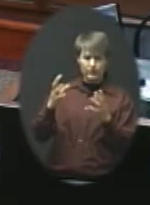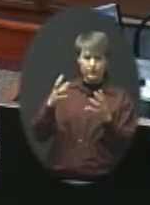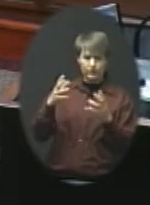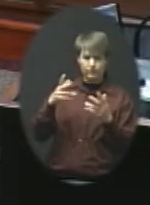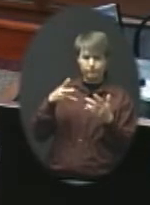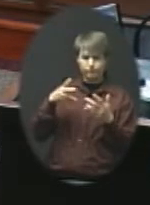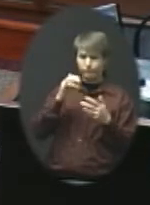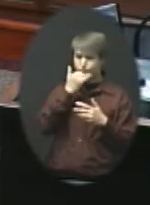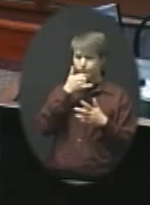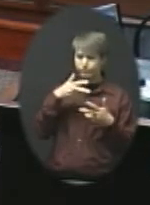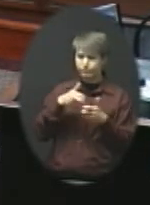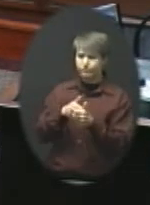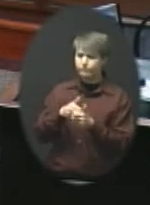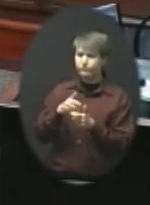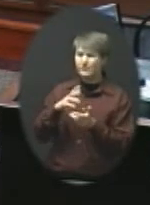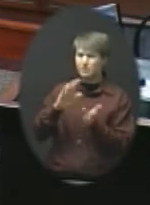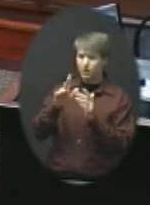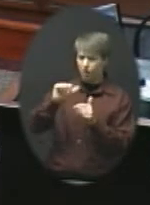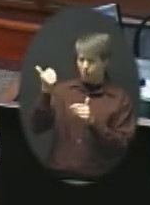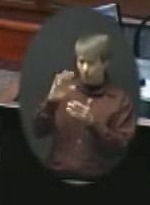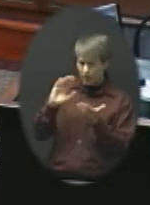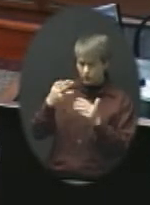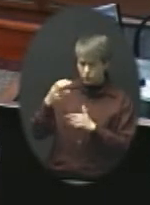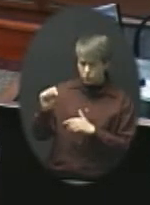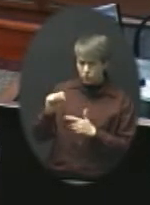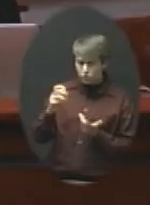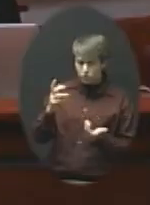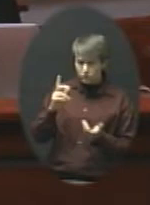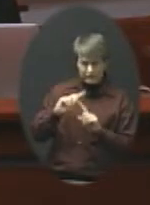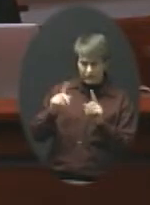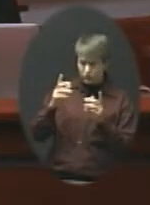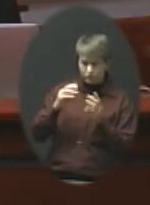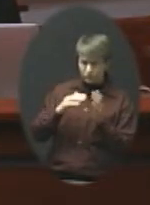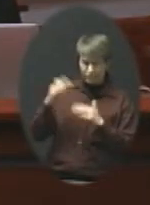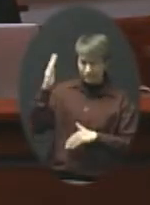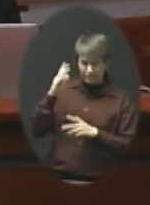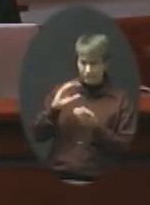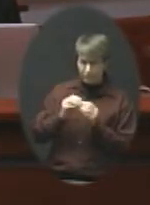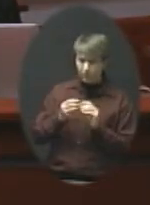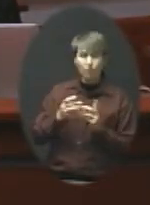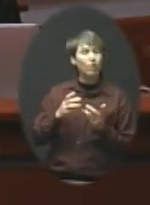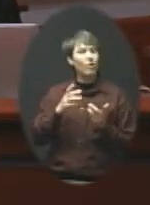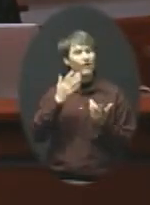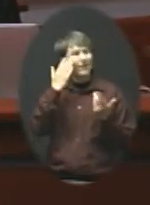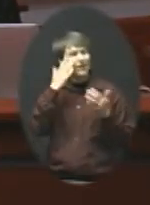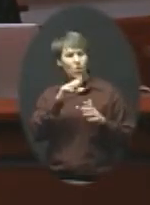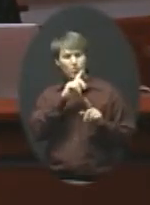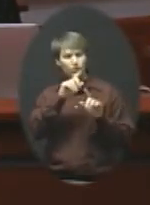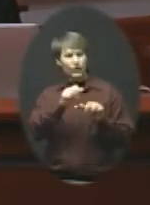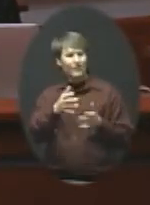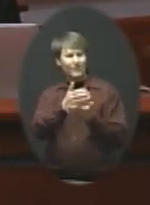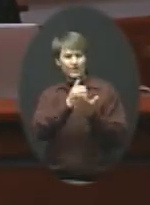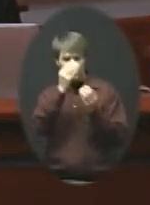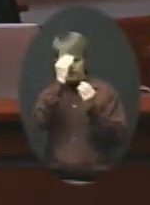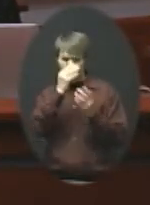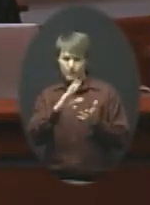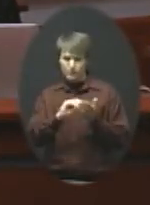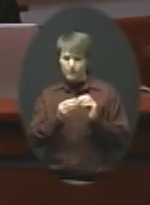accidents than at our other high schools? I don't believe so, but we can certainly get those numbers, but I don't believe